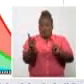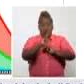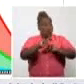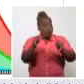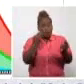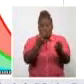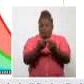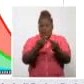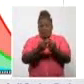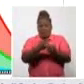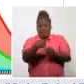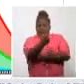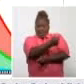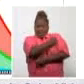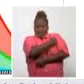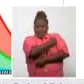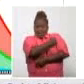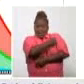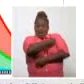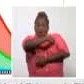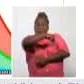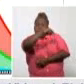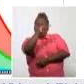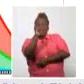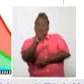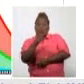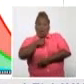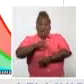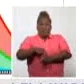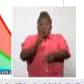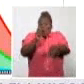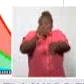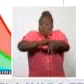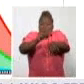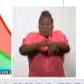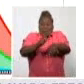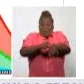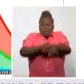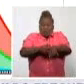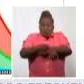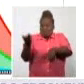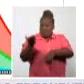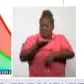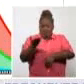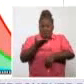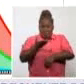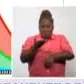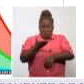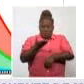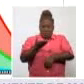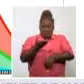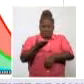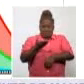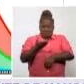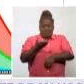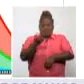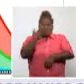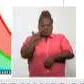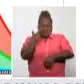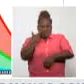new cluster of cases may be reported, like the ones we have had, and our population has